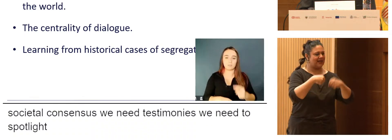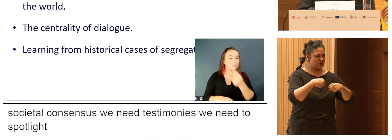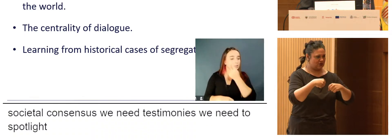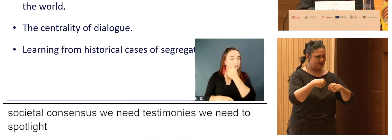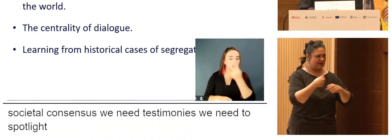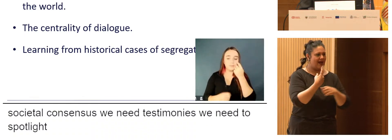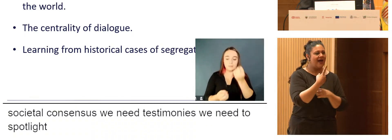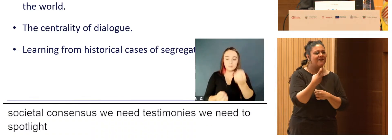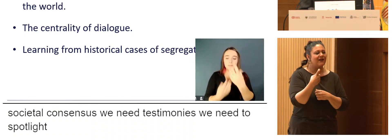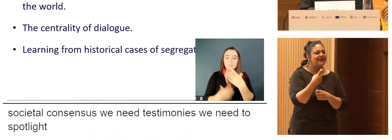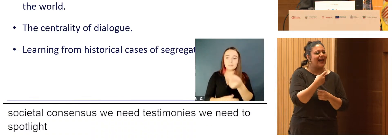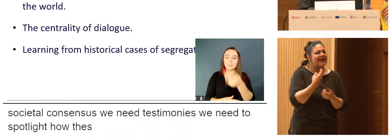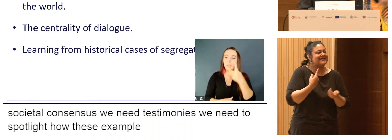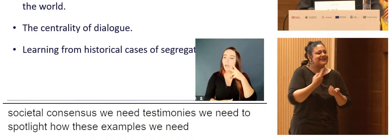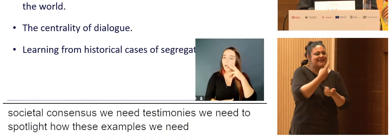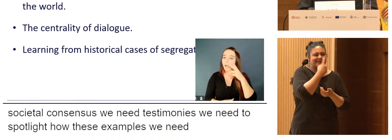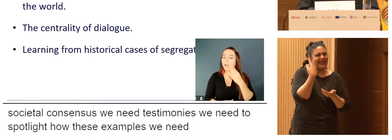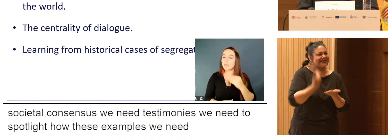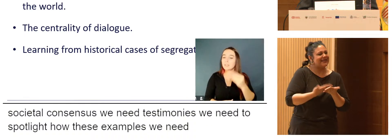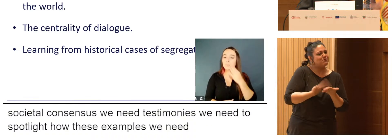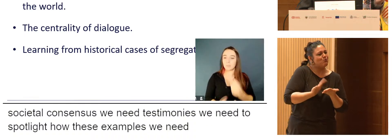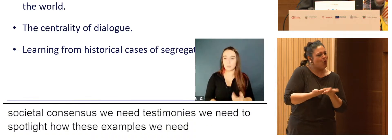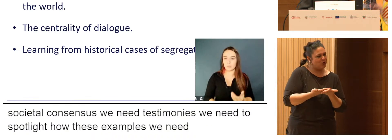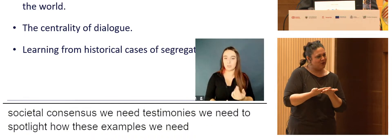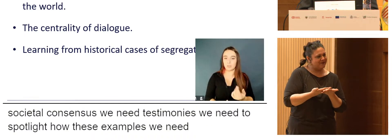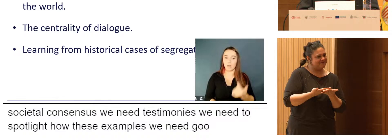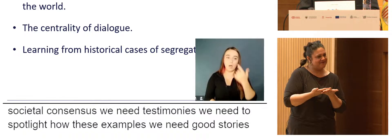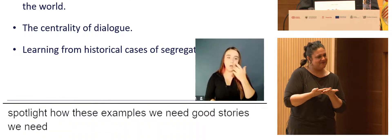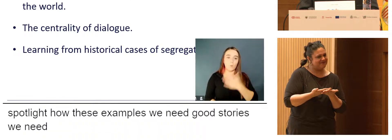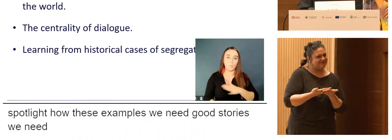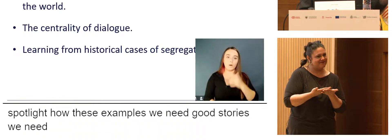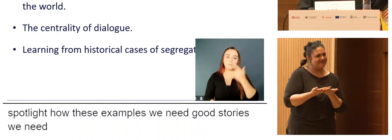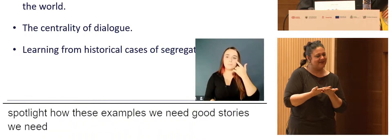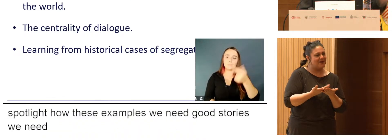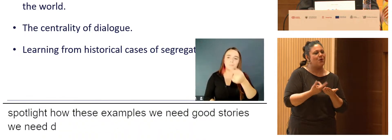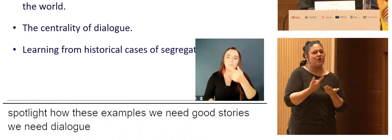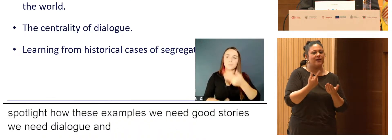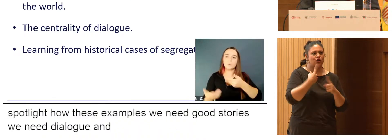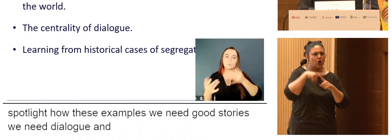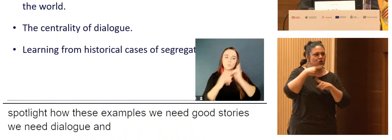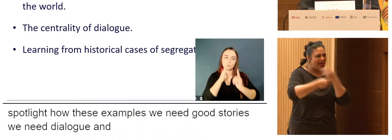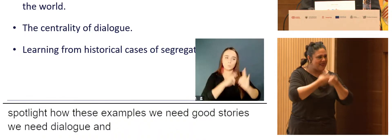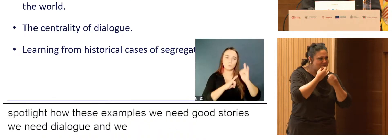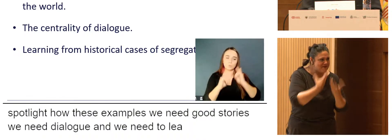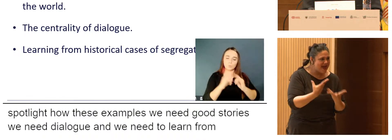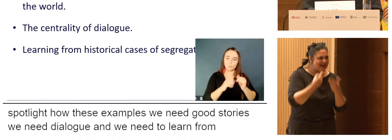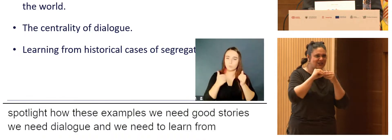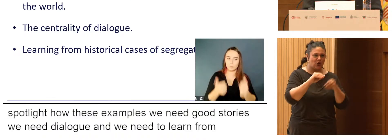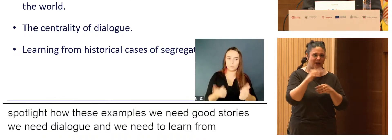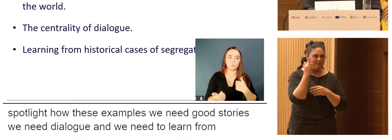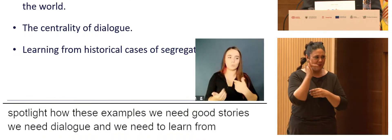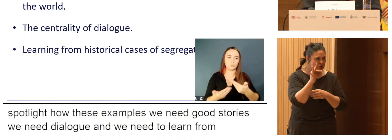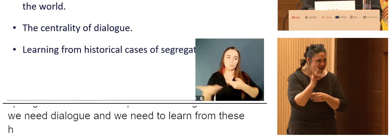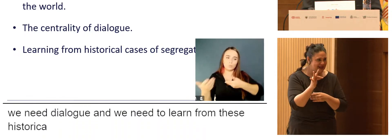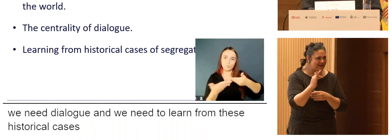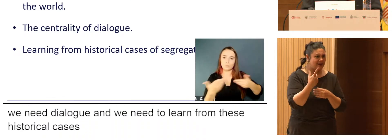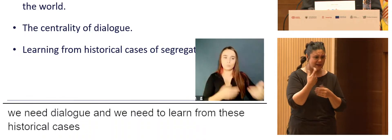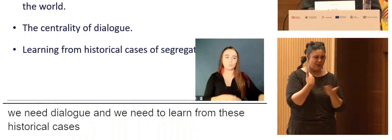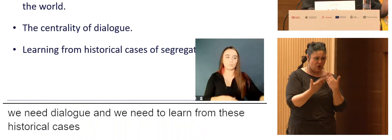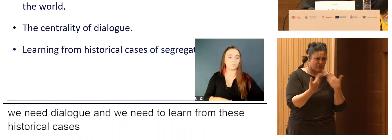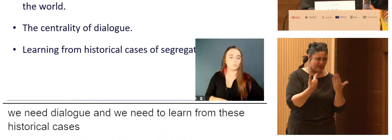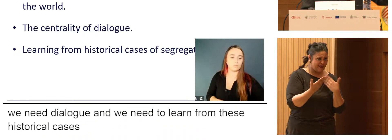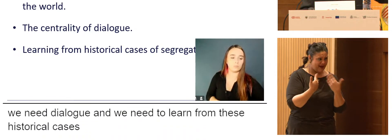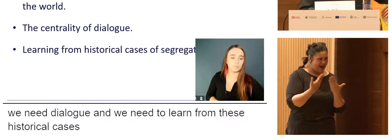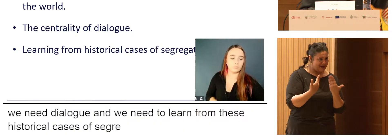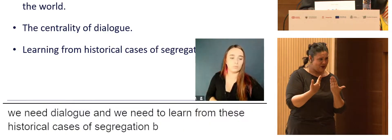examples. We need good stories. We need dialogue. And we need to learn from these historical cases of segregation,